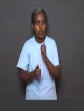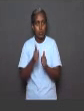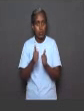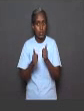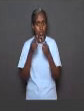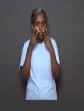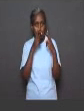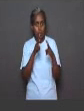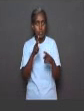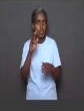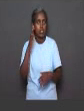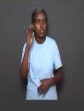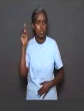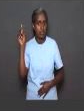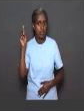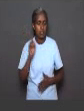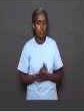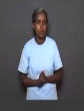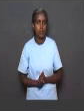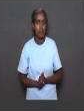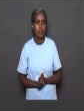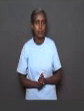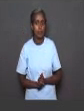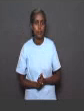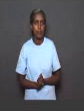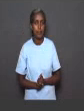which looks like this.